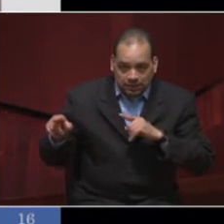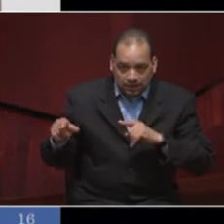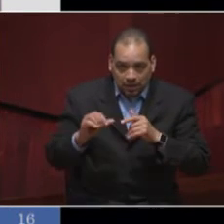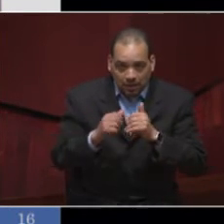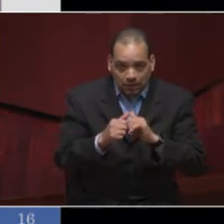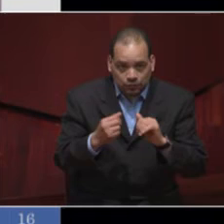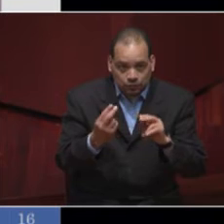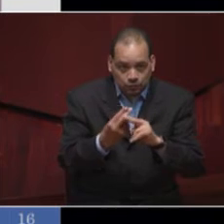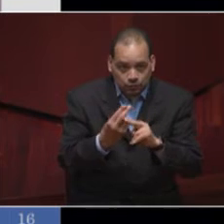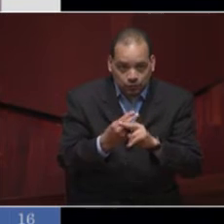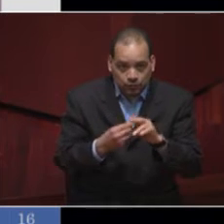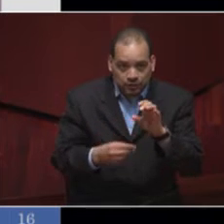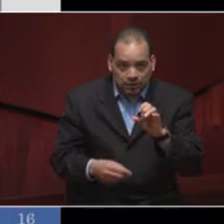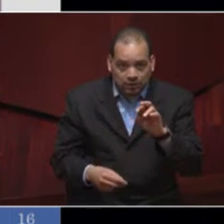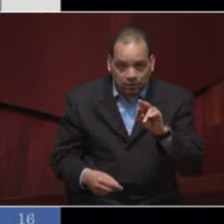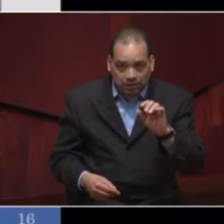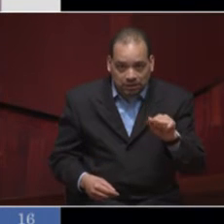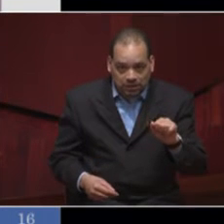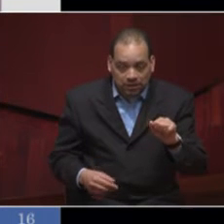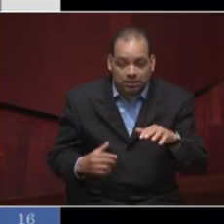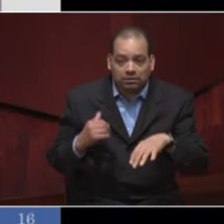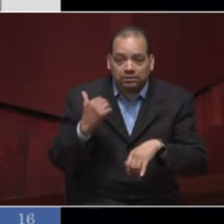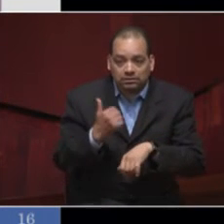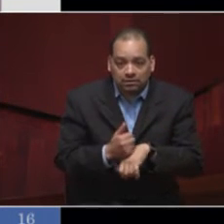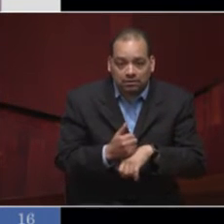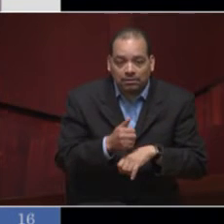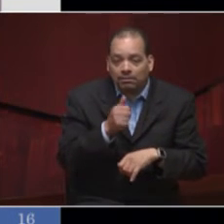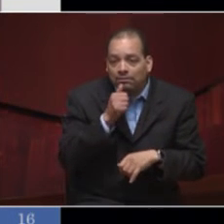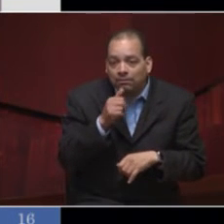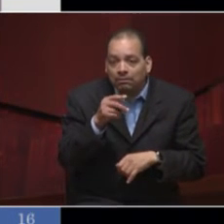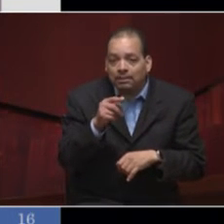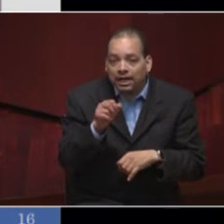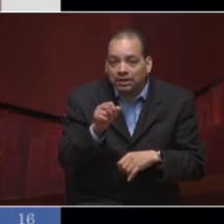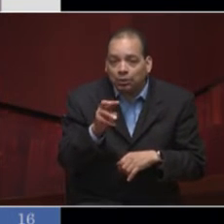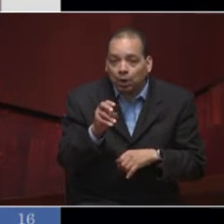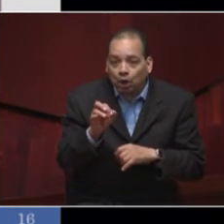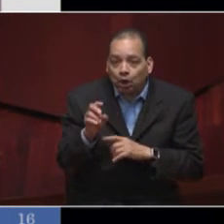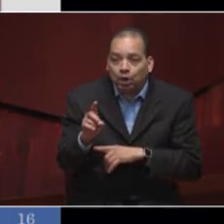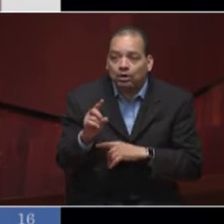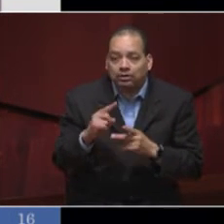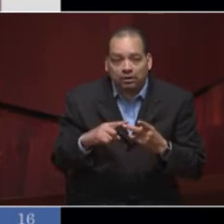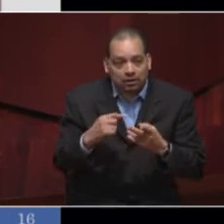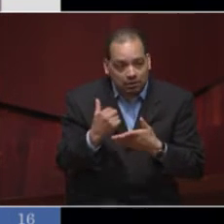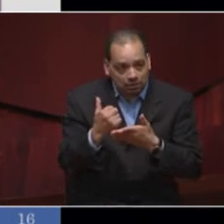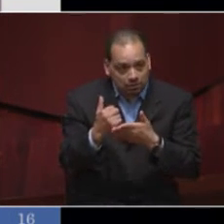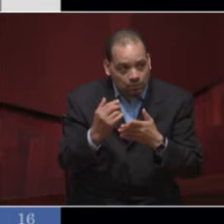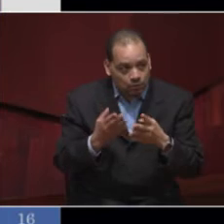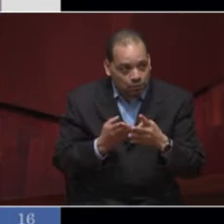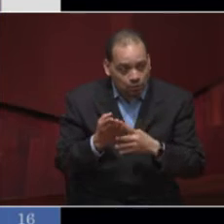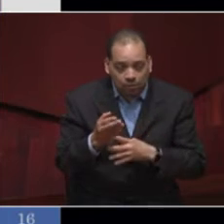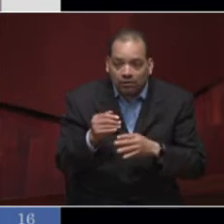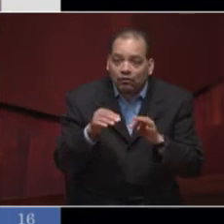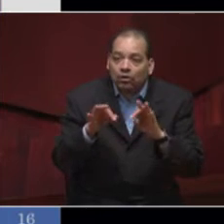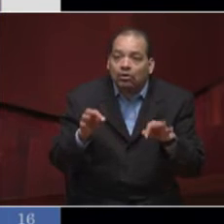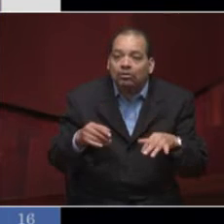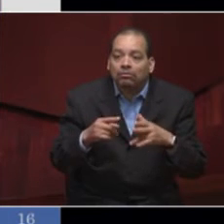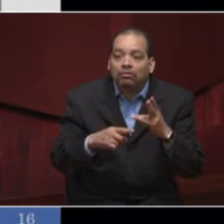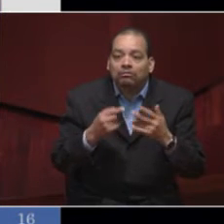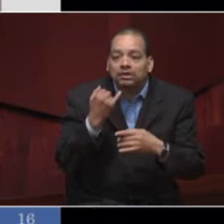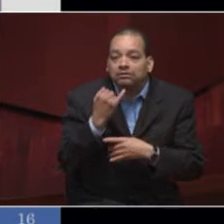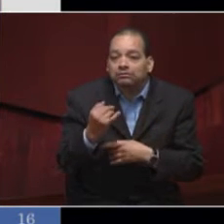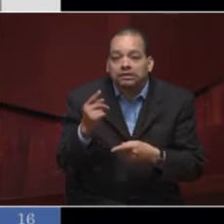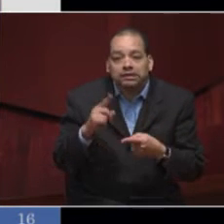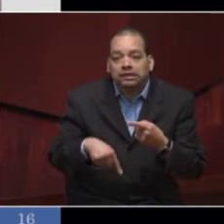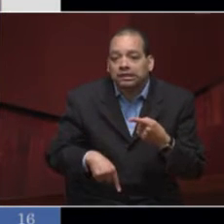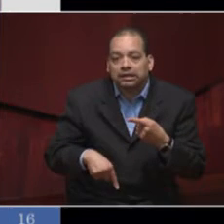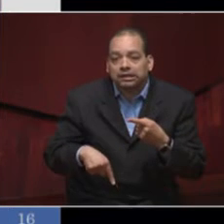ERA, establishing passwords, helping to navigate the forms that you're dealing with. And if they can't answer your